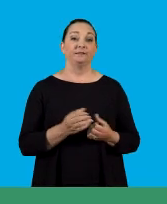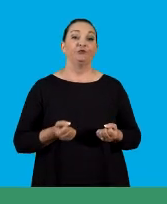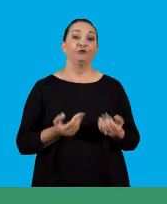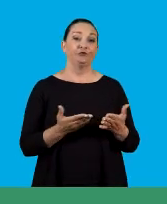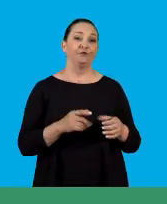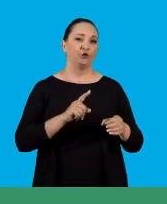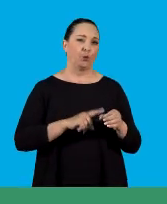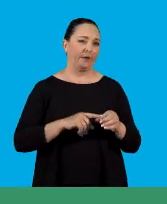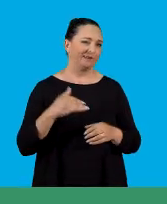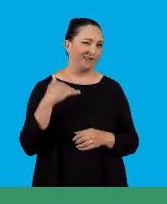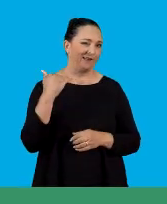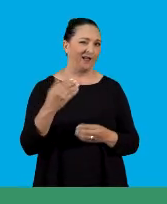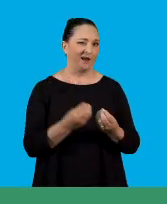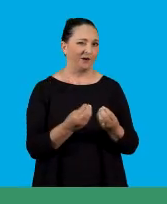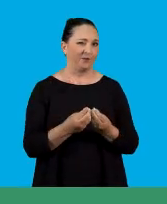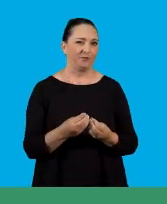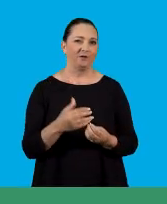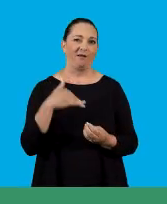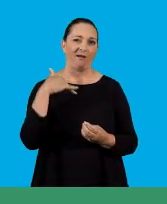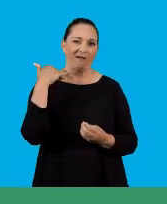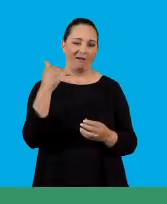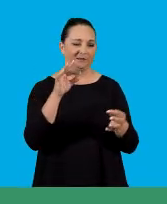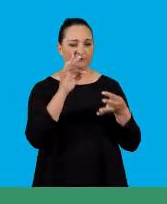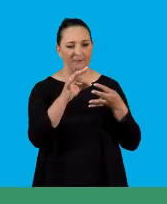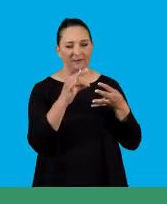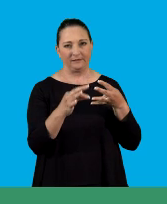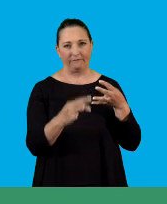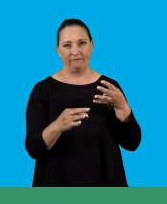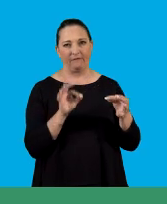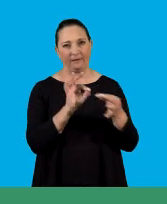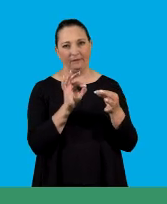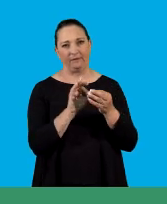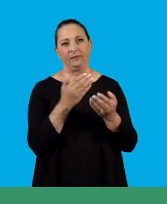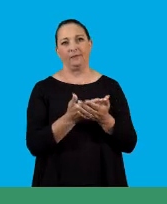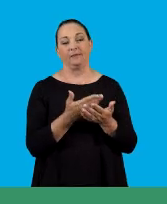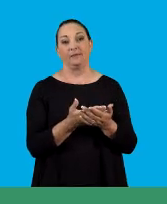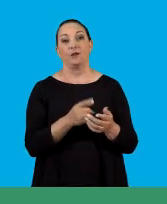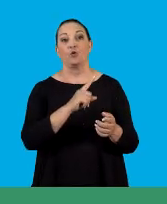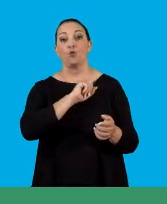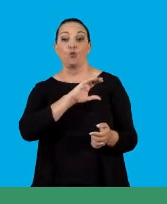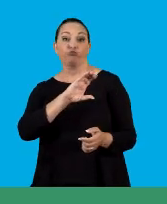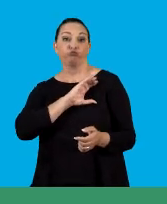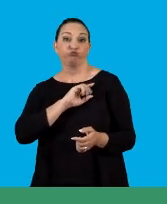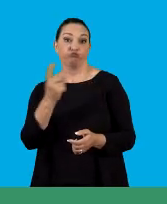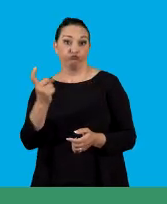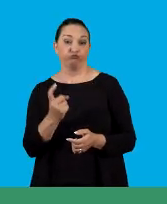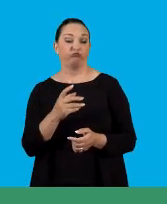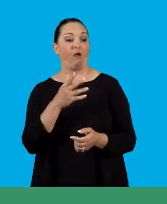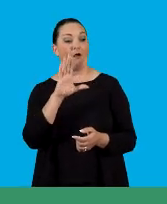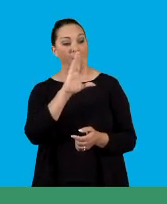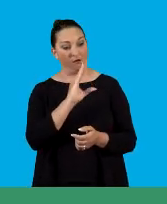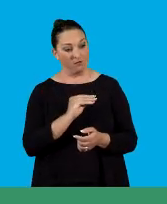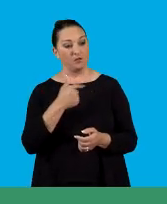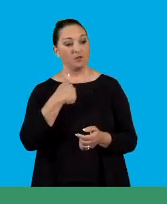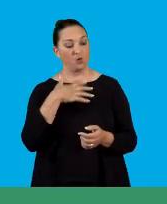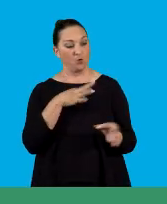quality services and products according to specifications. To say consumers can come and ask for specifications, so they should make